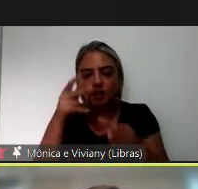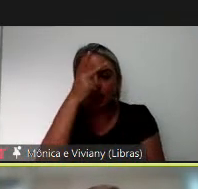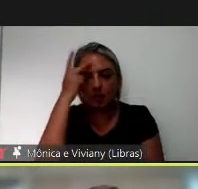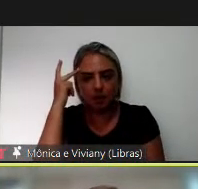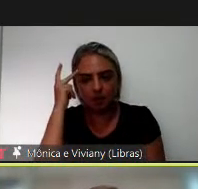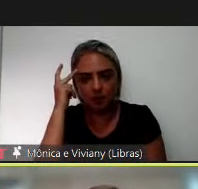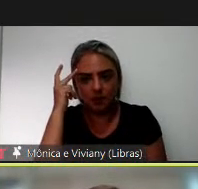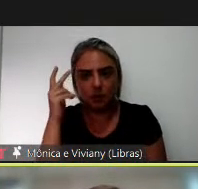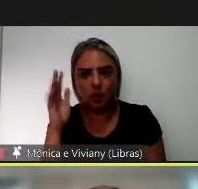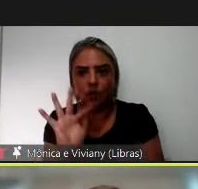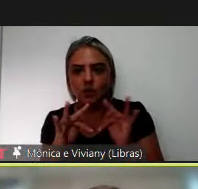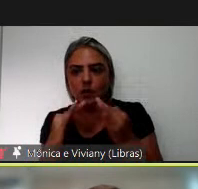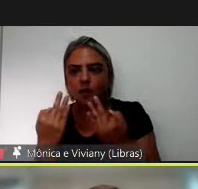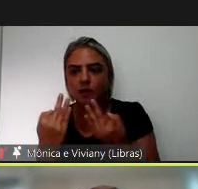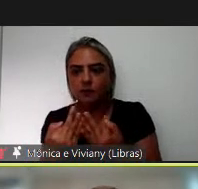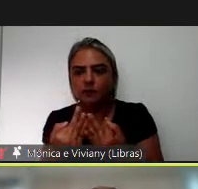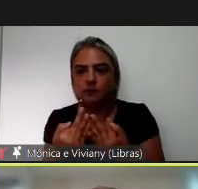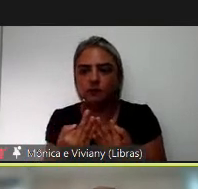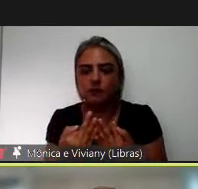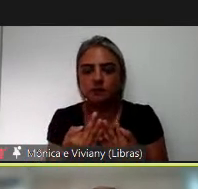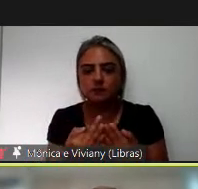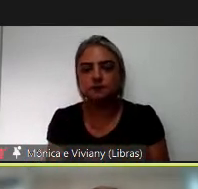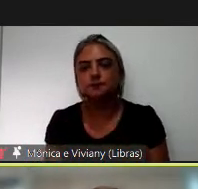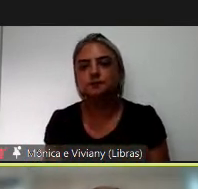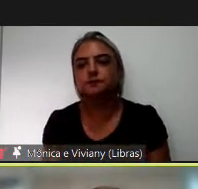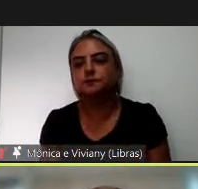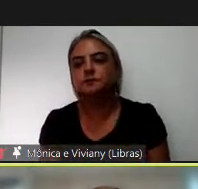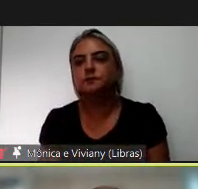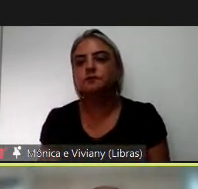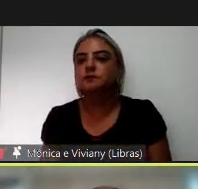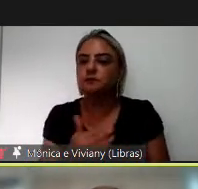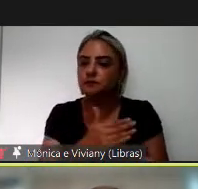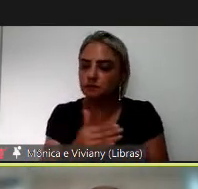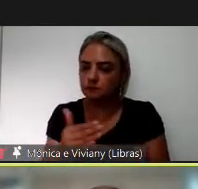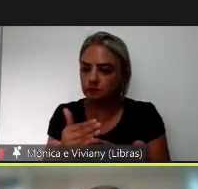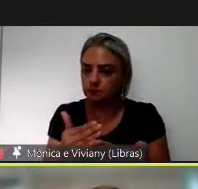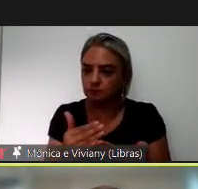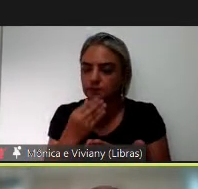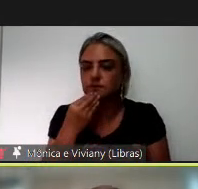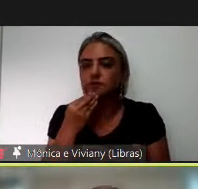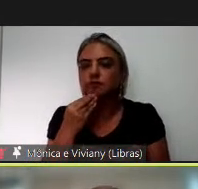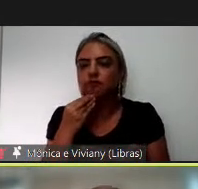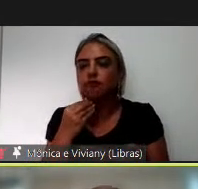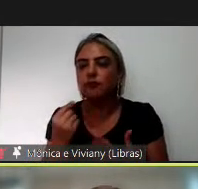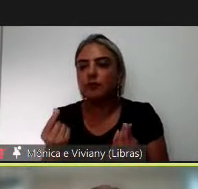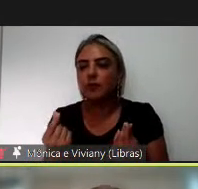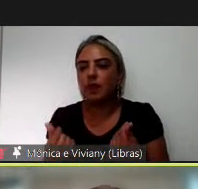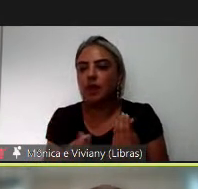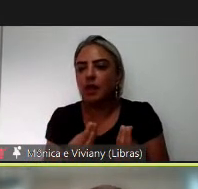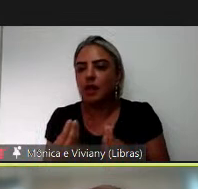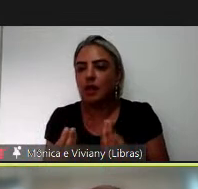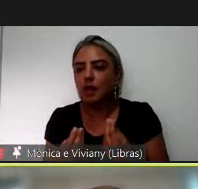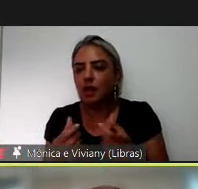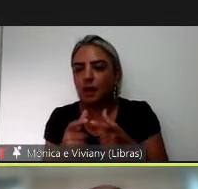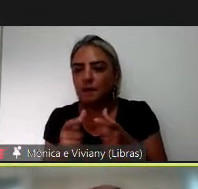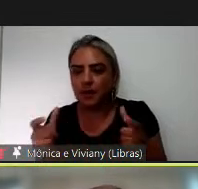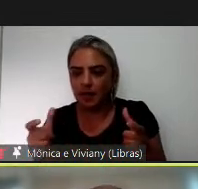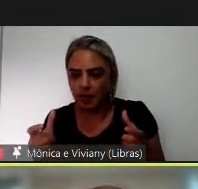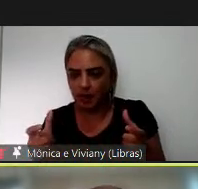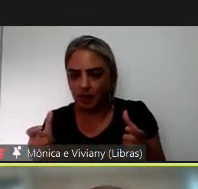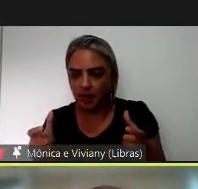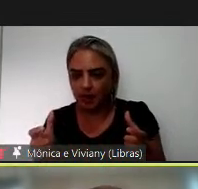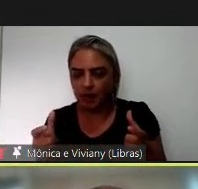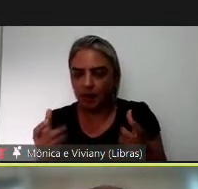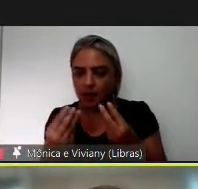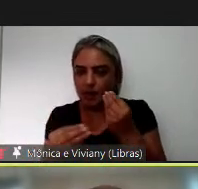attention and primary care. So paying attention in the family health and local